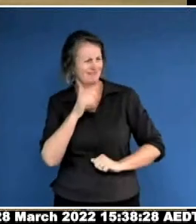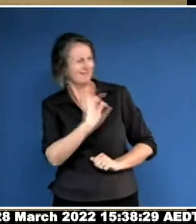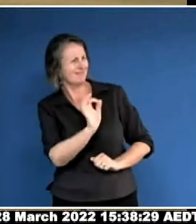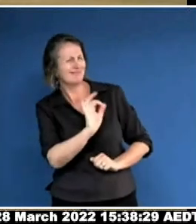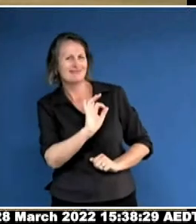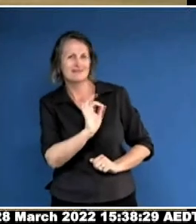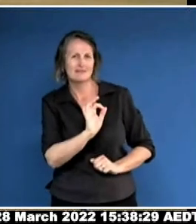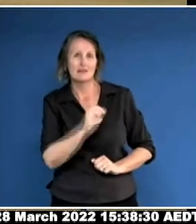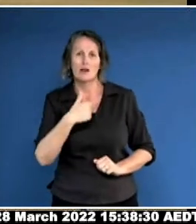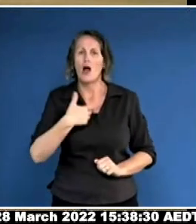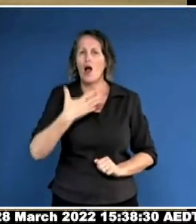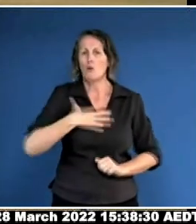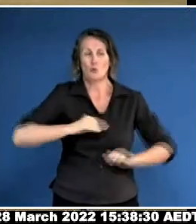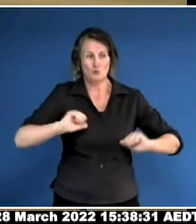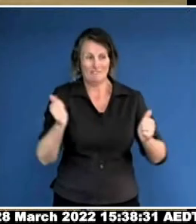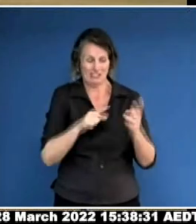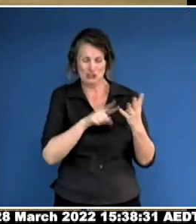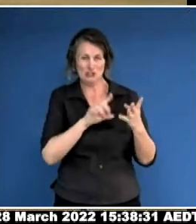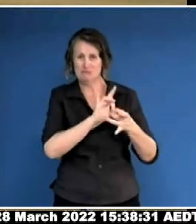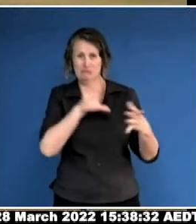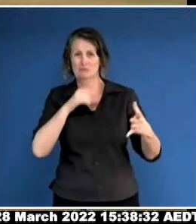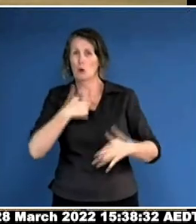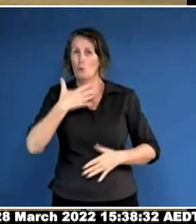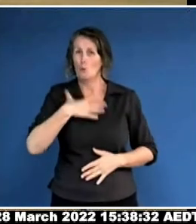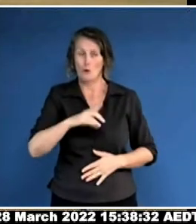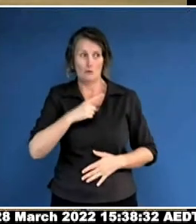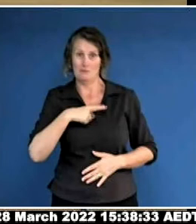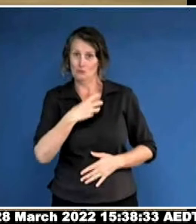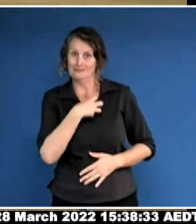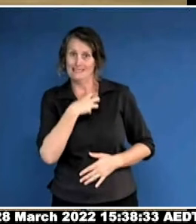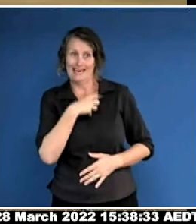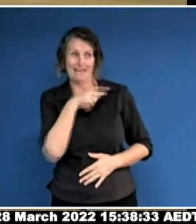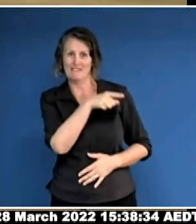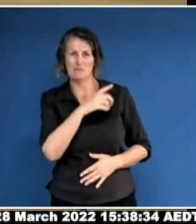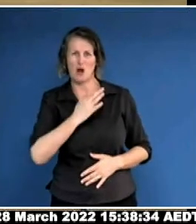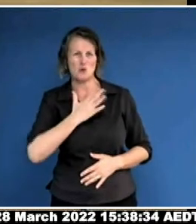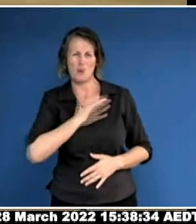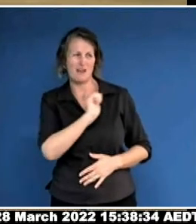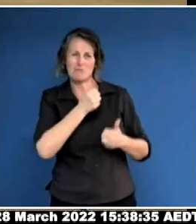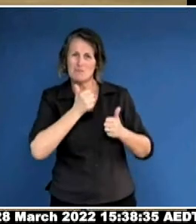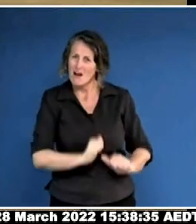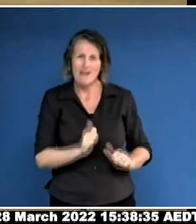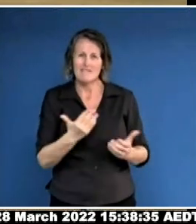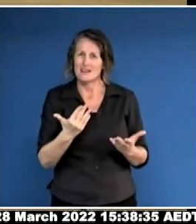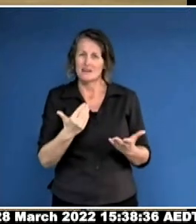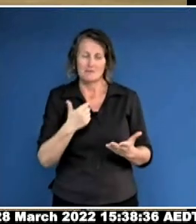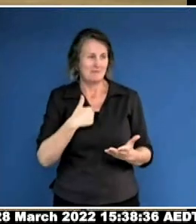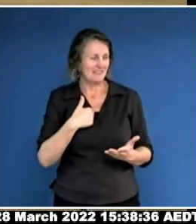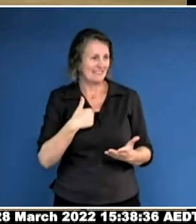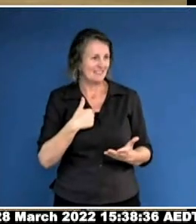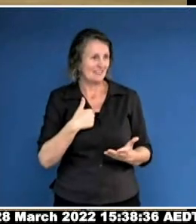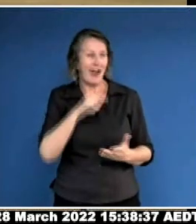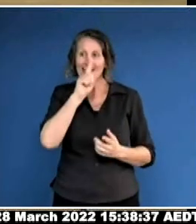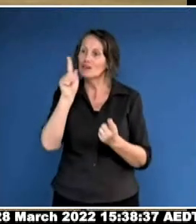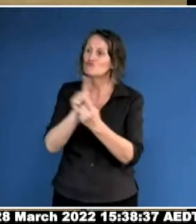been wanting to end the relationship with Person 4 for some time because I was scared. I didn't like his behaviours and I wasn't able to meet